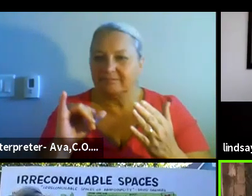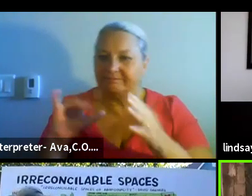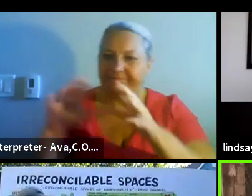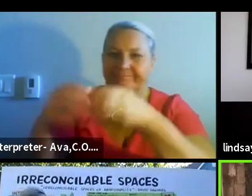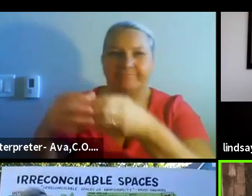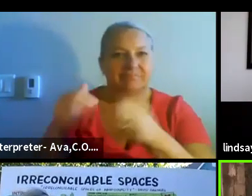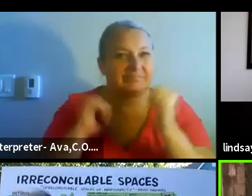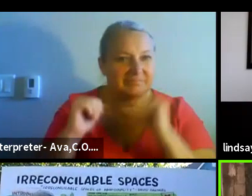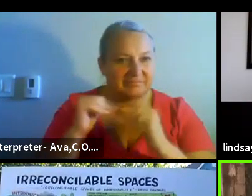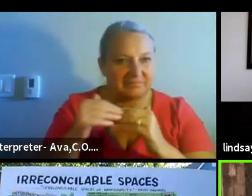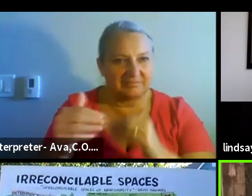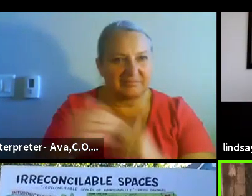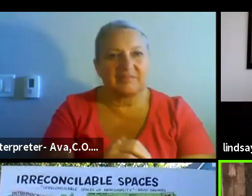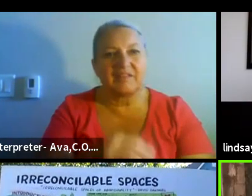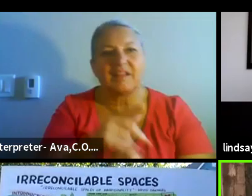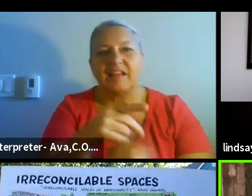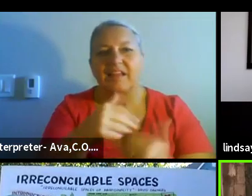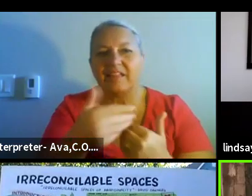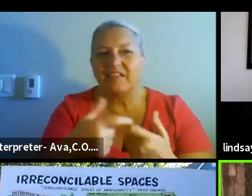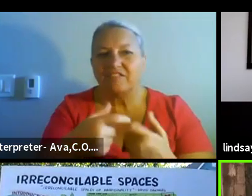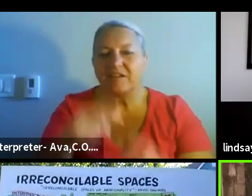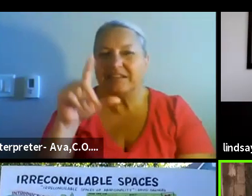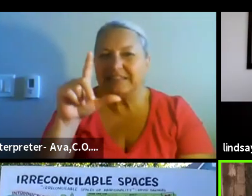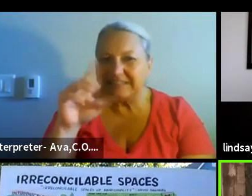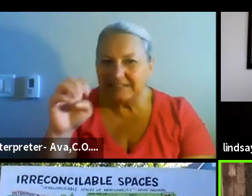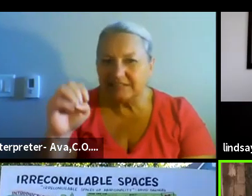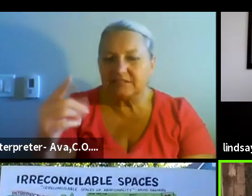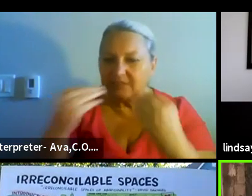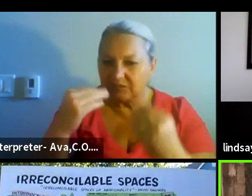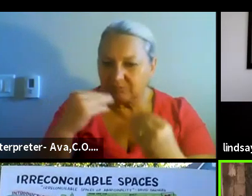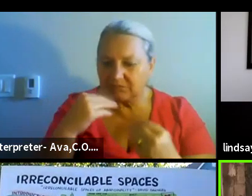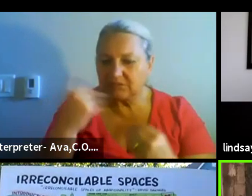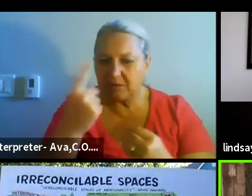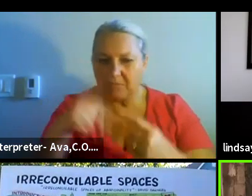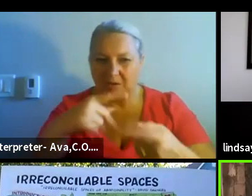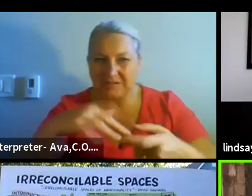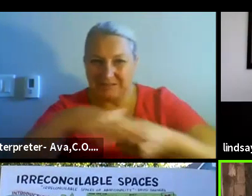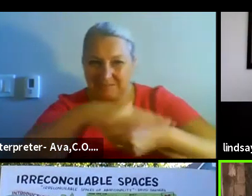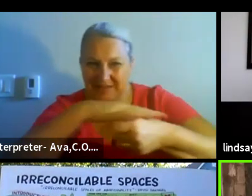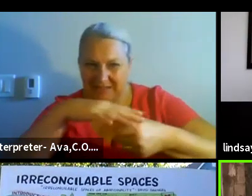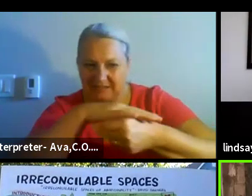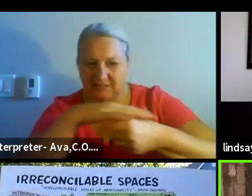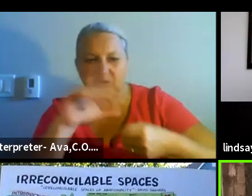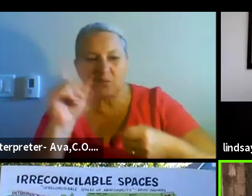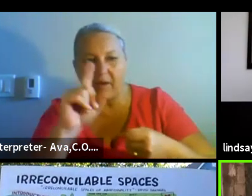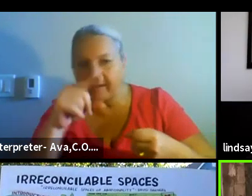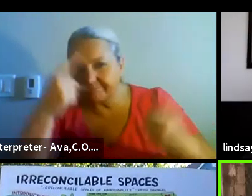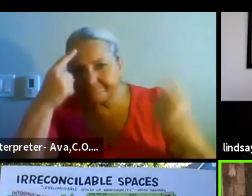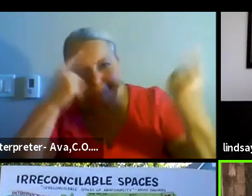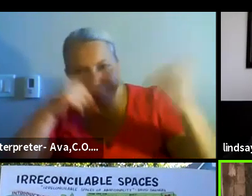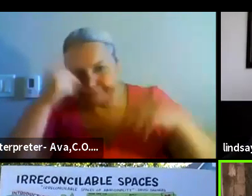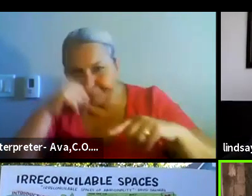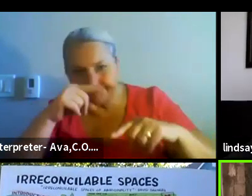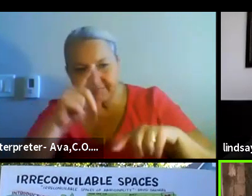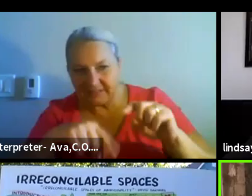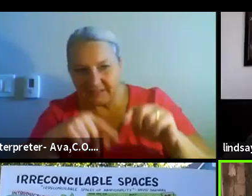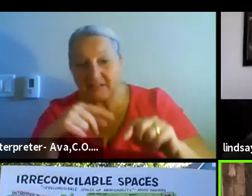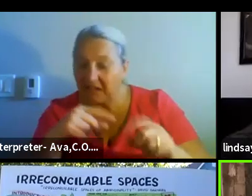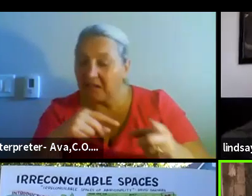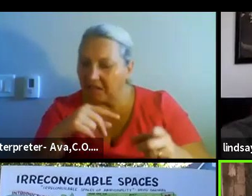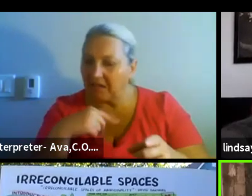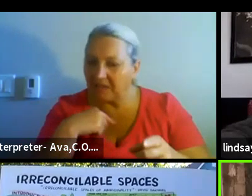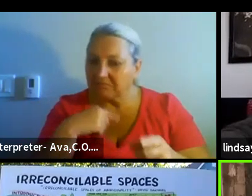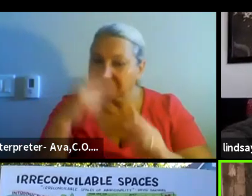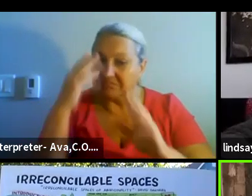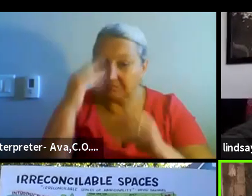From Lee, I received an important teaching about irreconcilable space, another important teaching, unexpected.